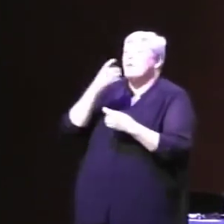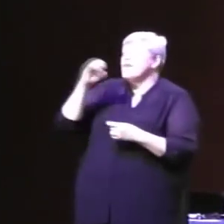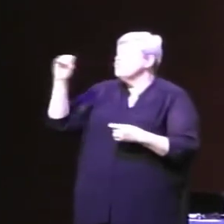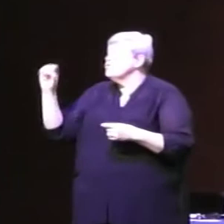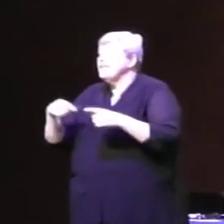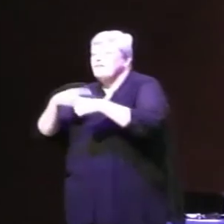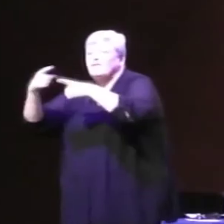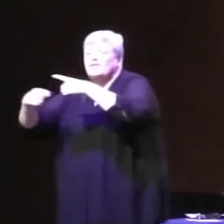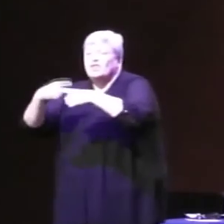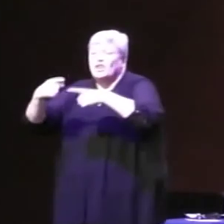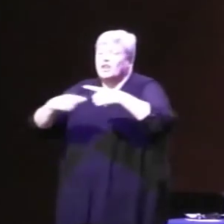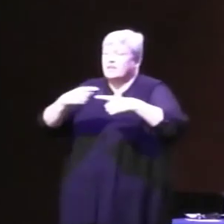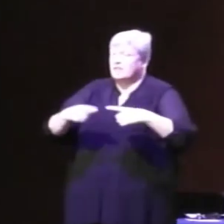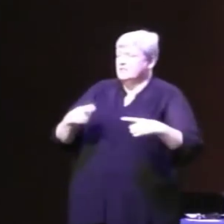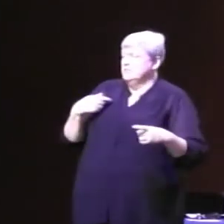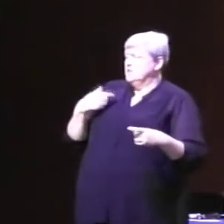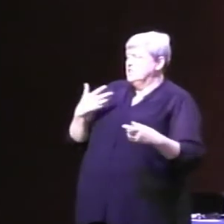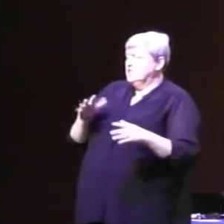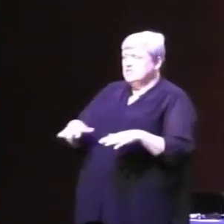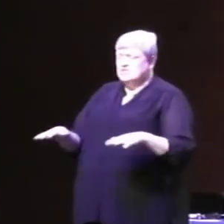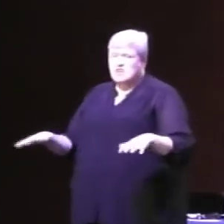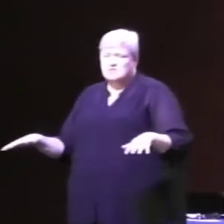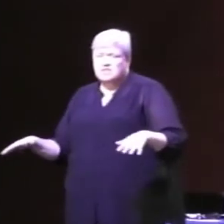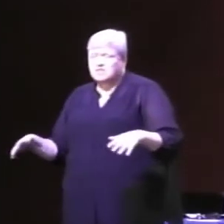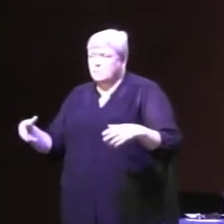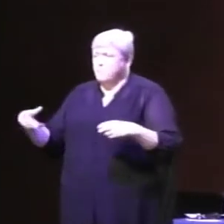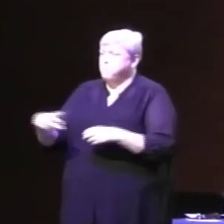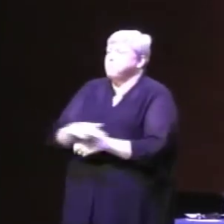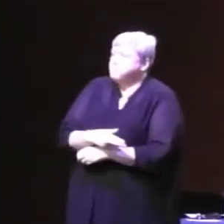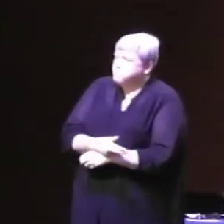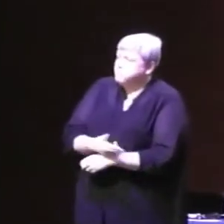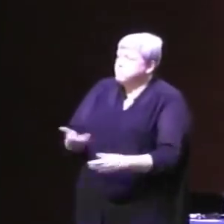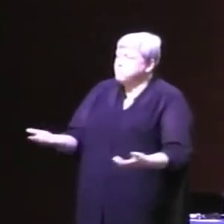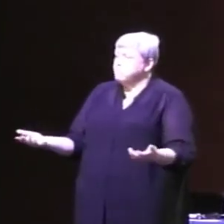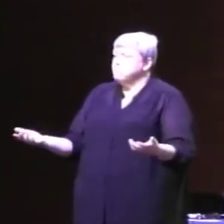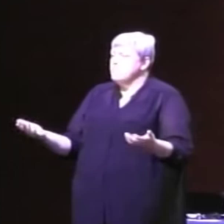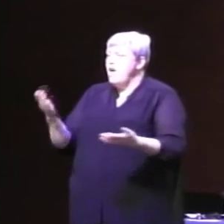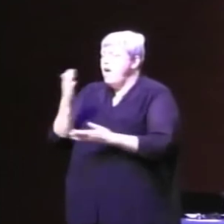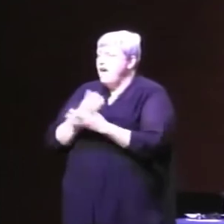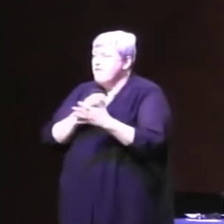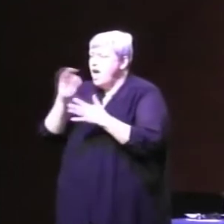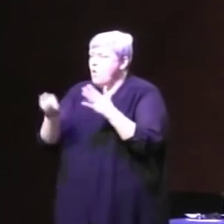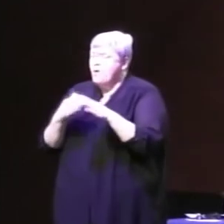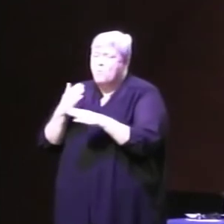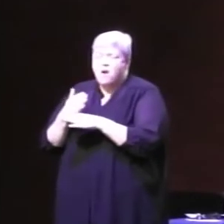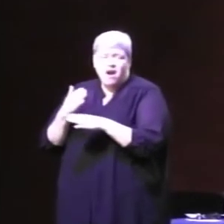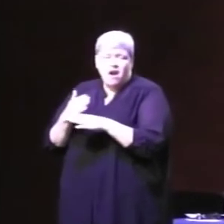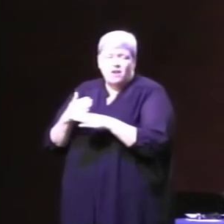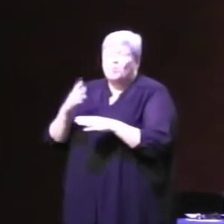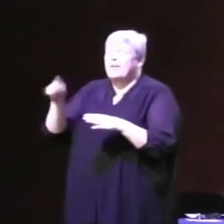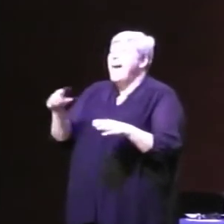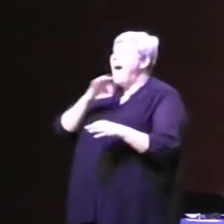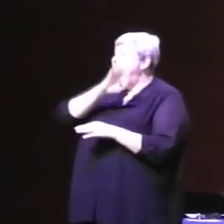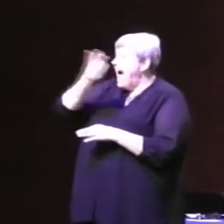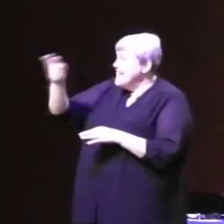year, even though one of their children had their hours at work cut in half. We asked the council to have the integrity